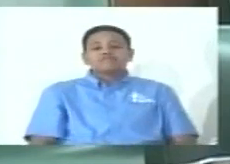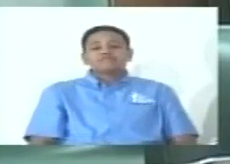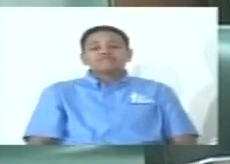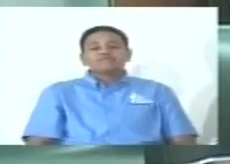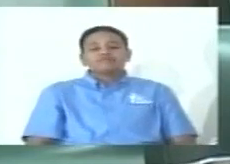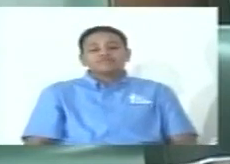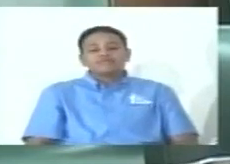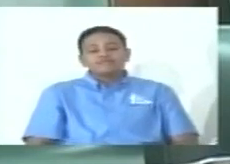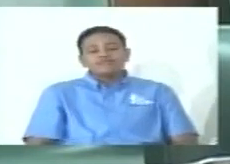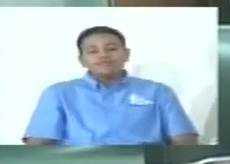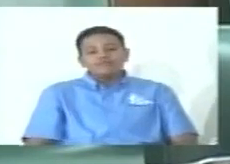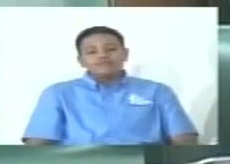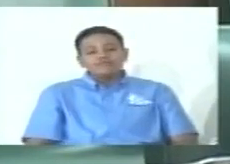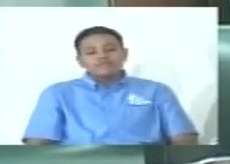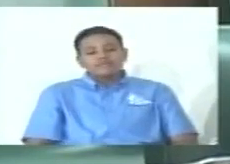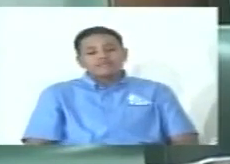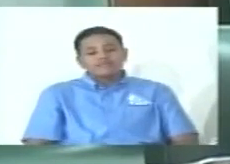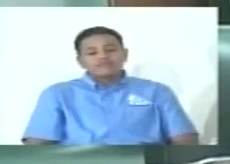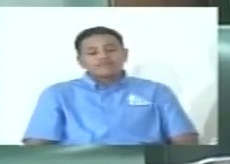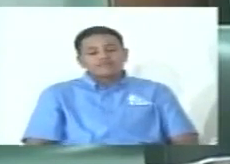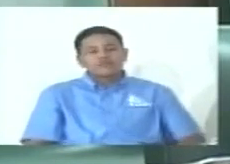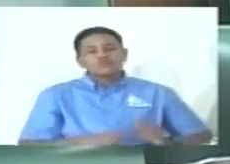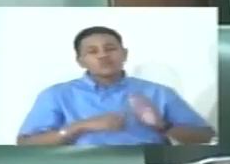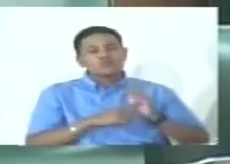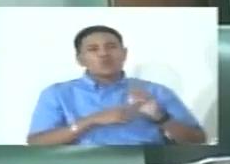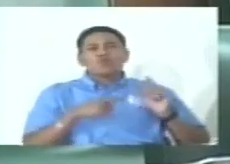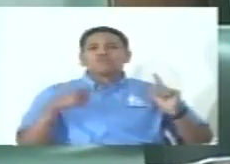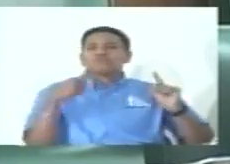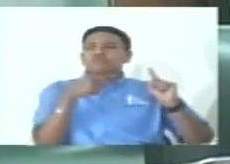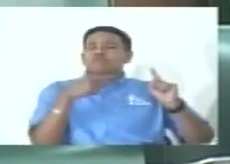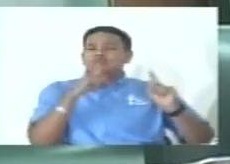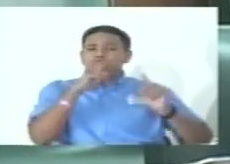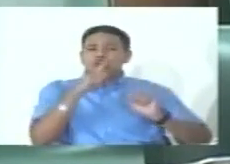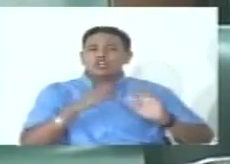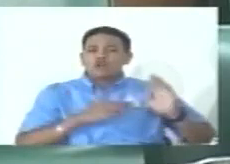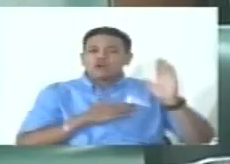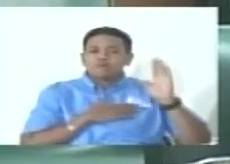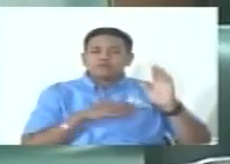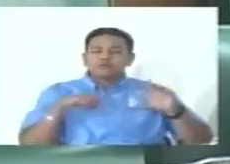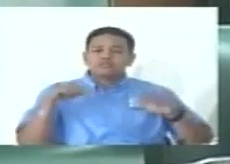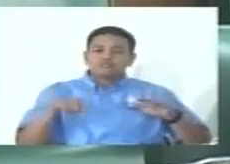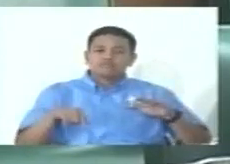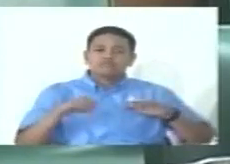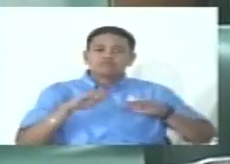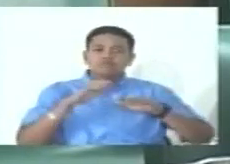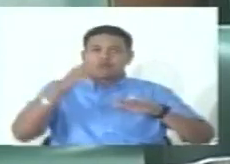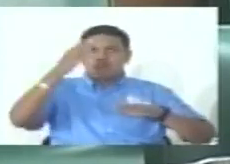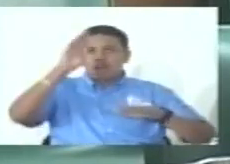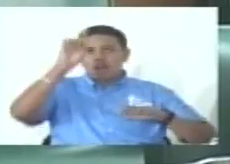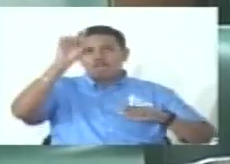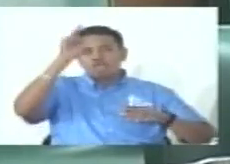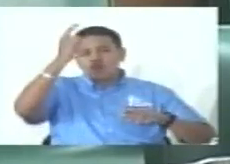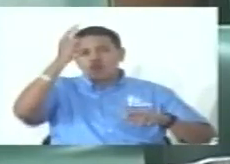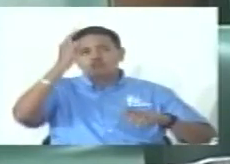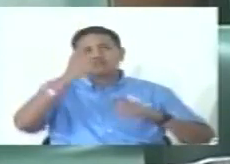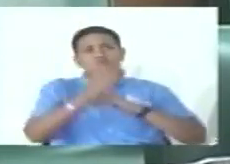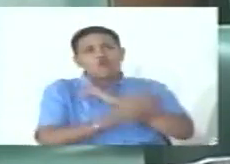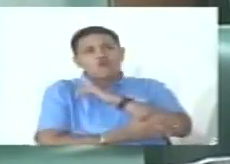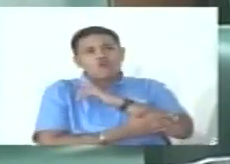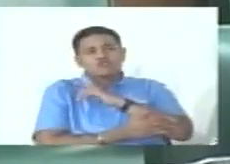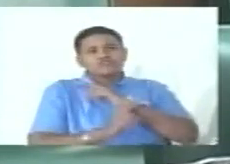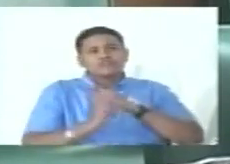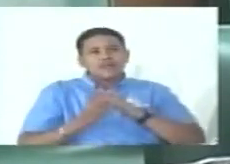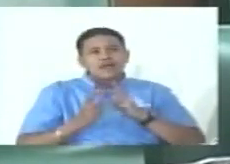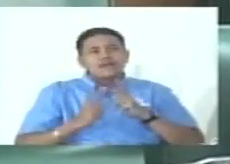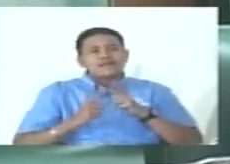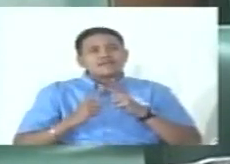And so it demonstrates his commitment to his God. And I want to